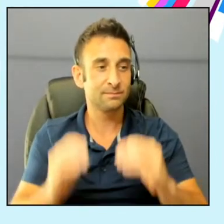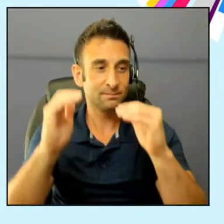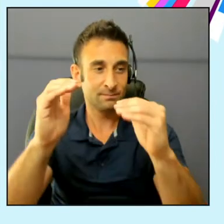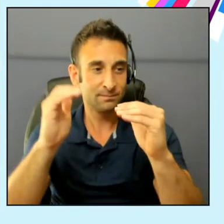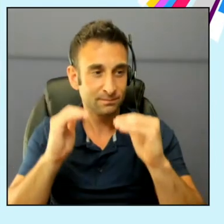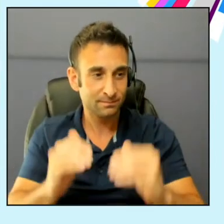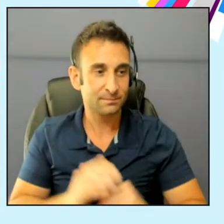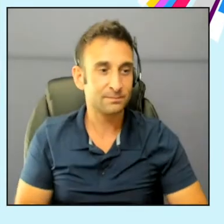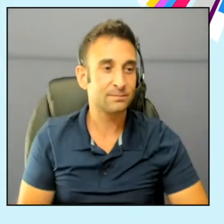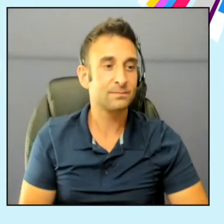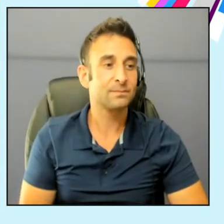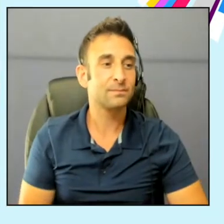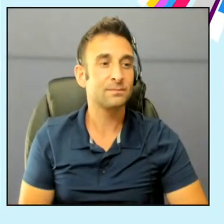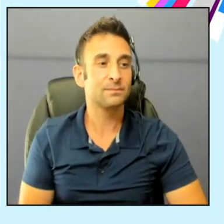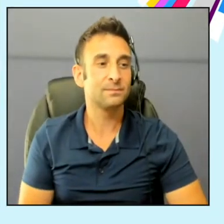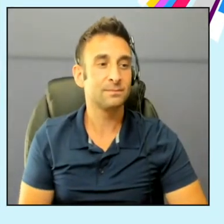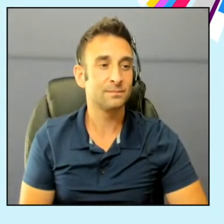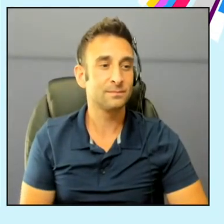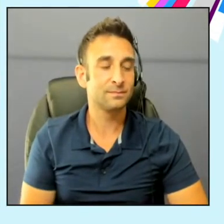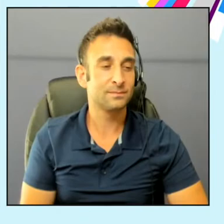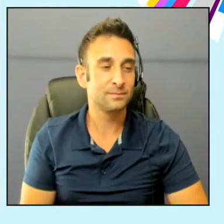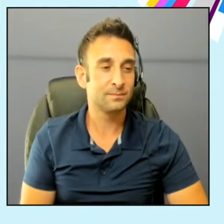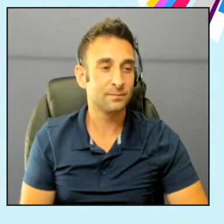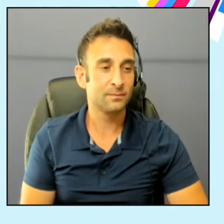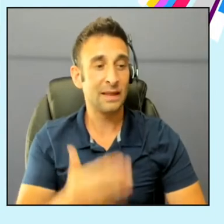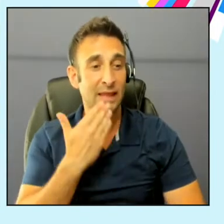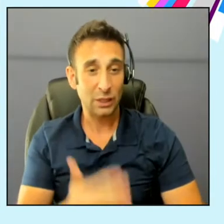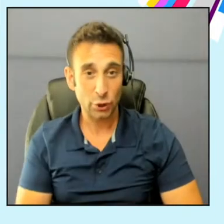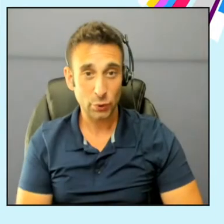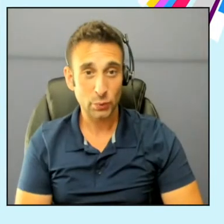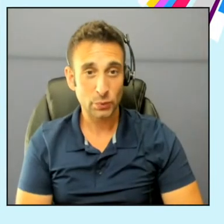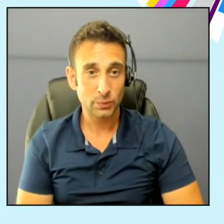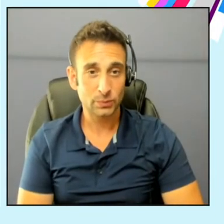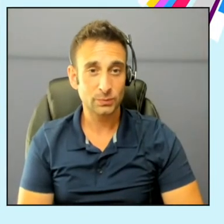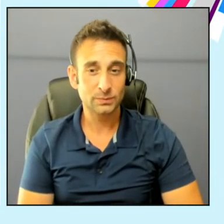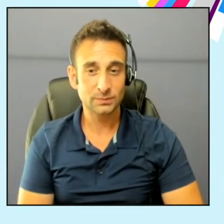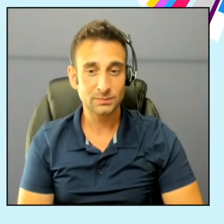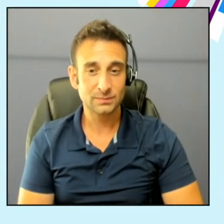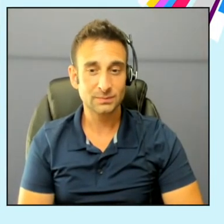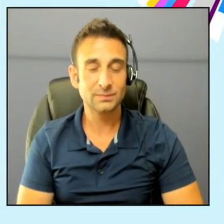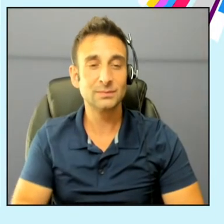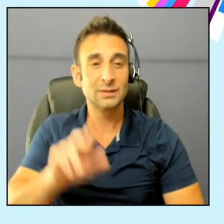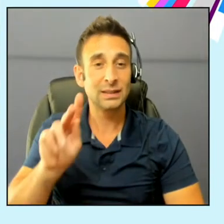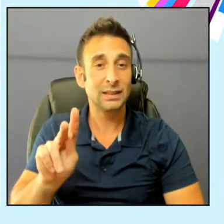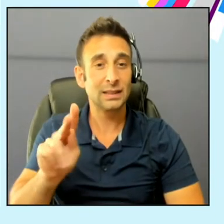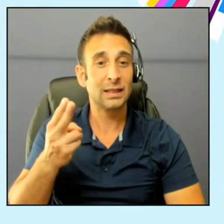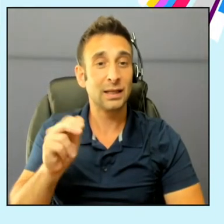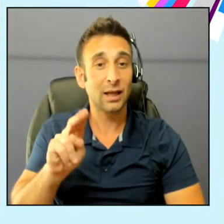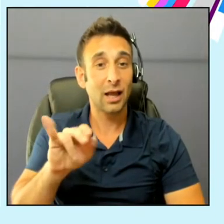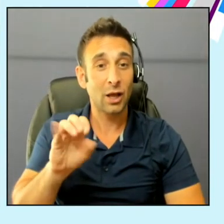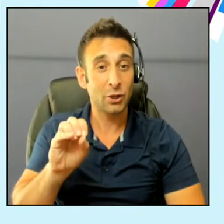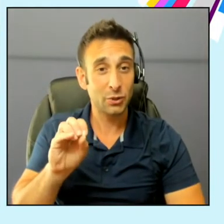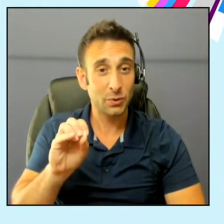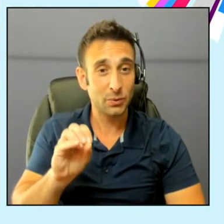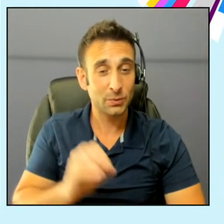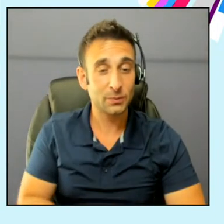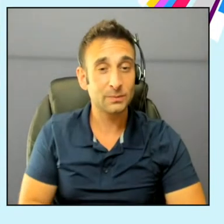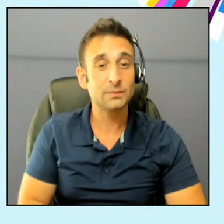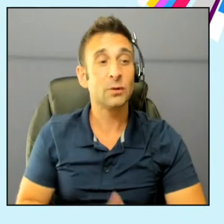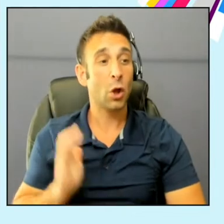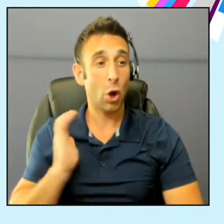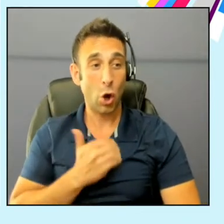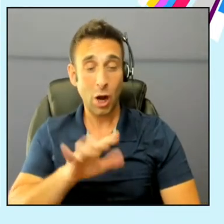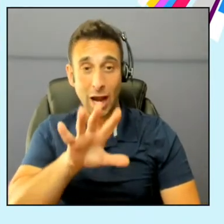with? Thank you. So in our Africa program, we've been trying to